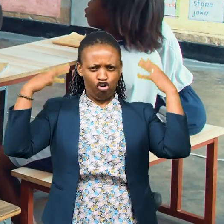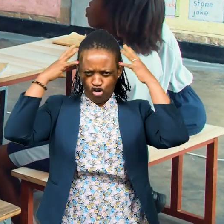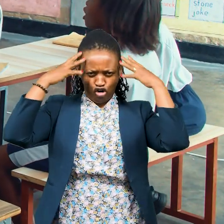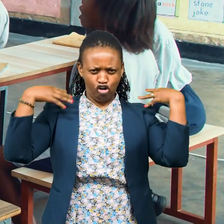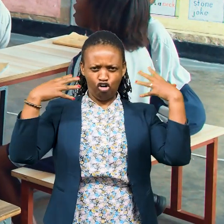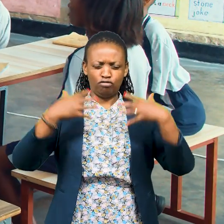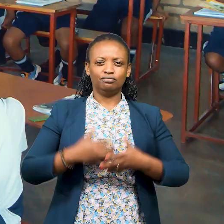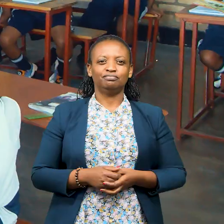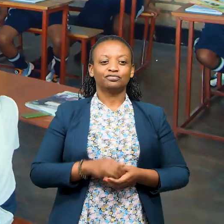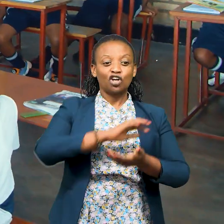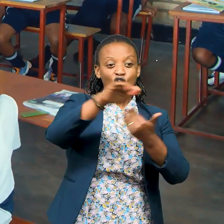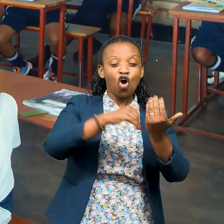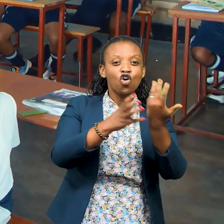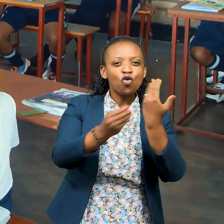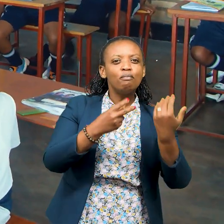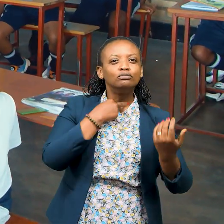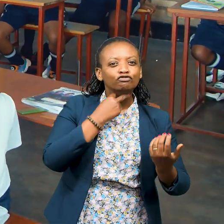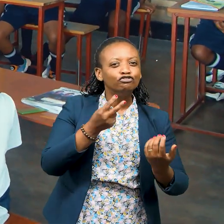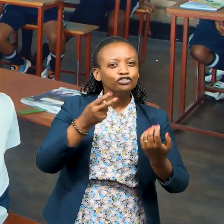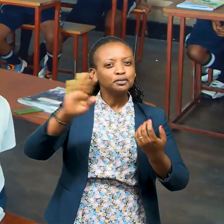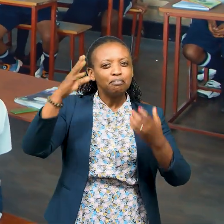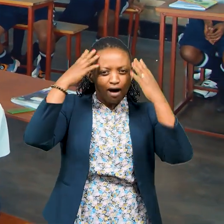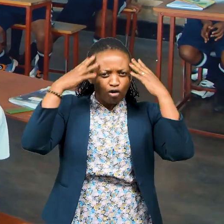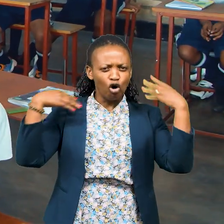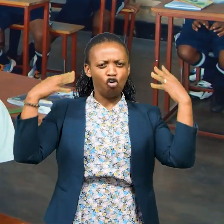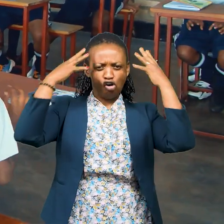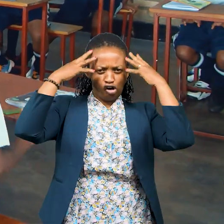Again? Everybody sound like a lion?